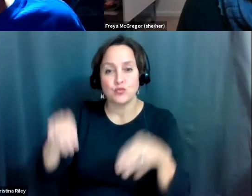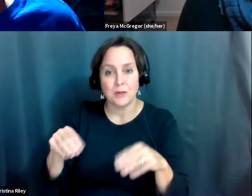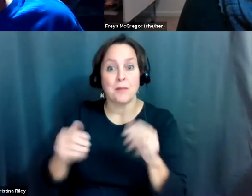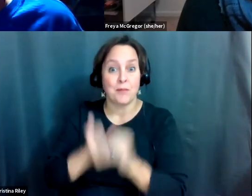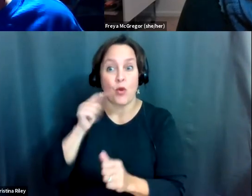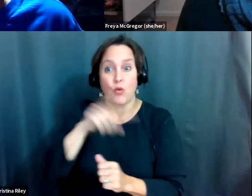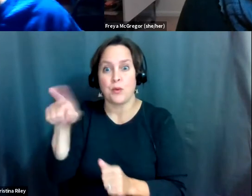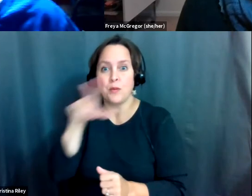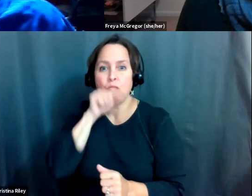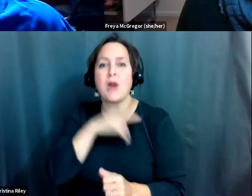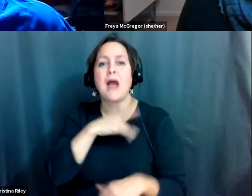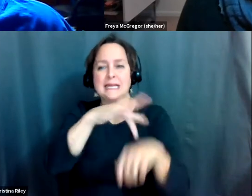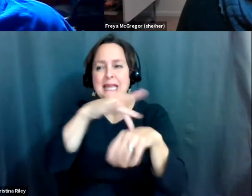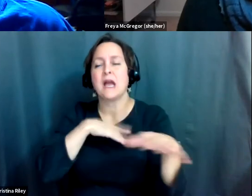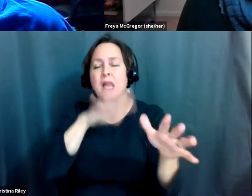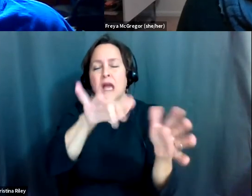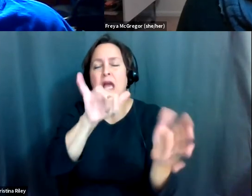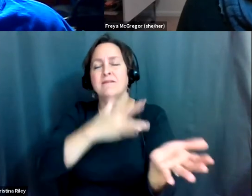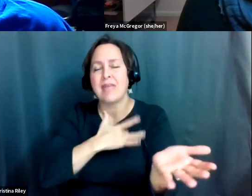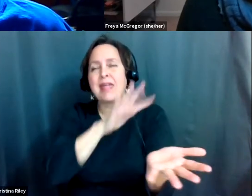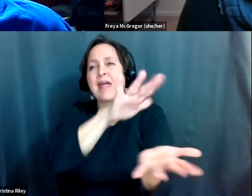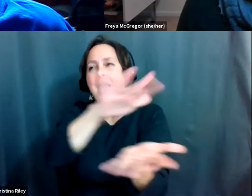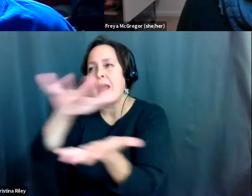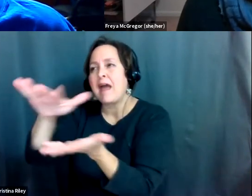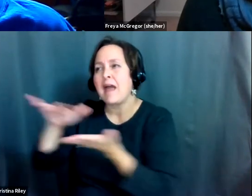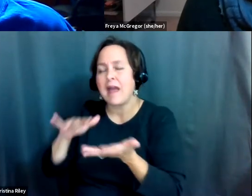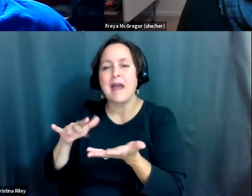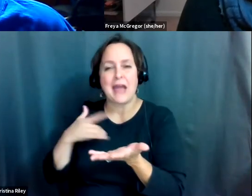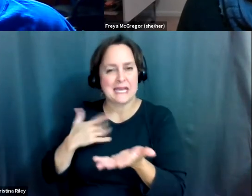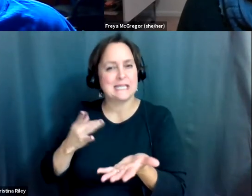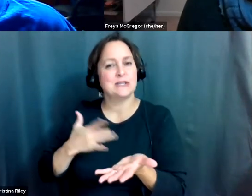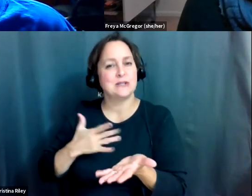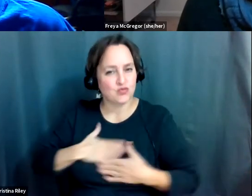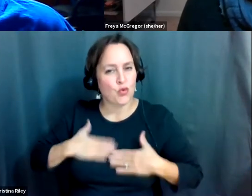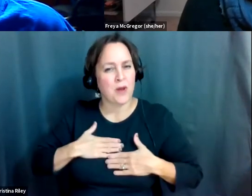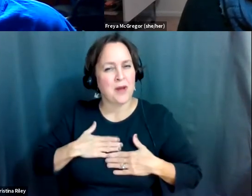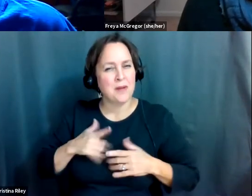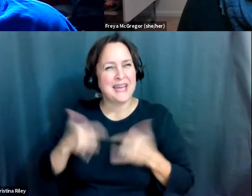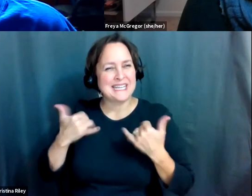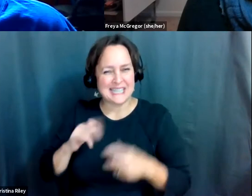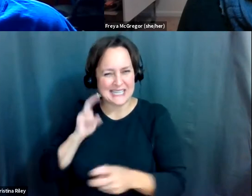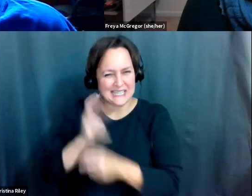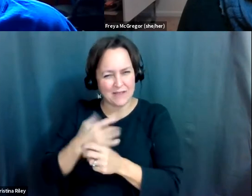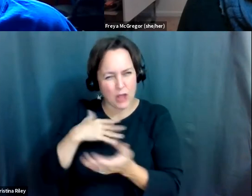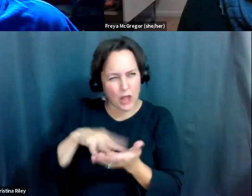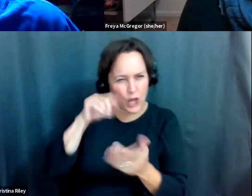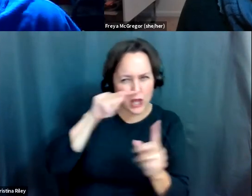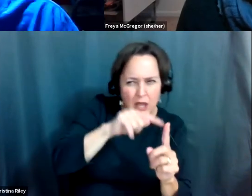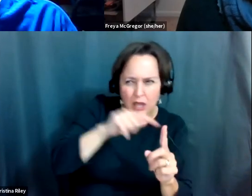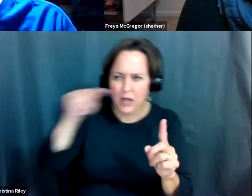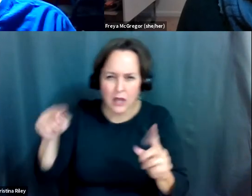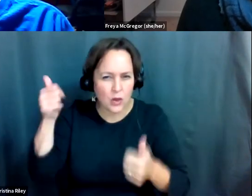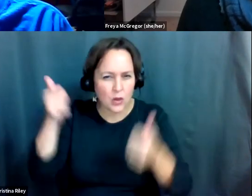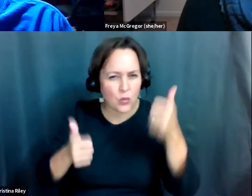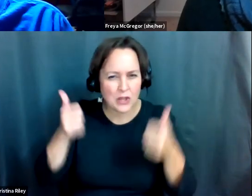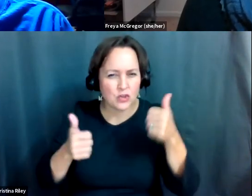birds and I enjoyed examining them, but I still had difficulty learning one from another. I just, I just